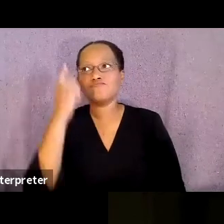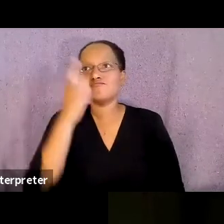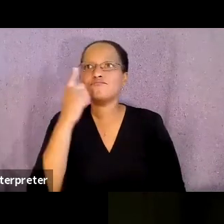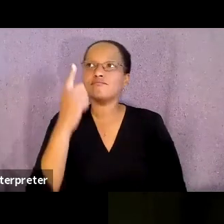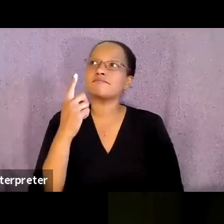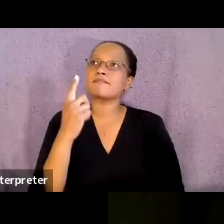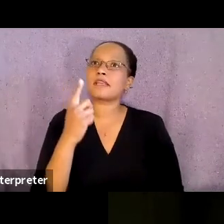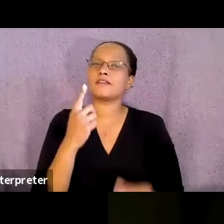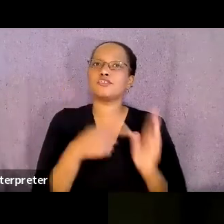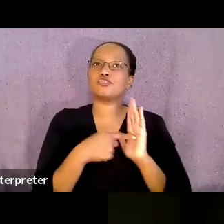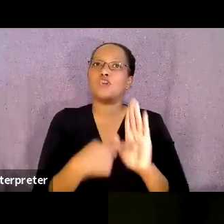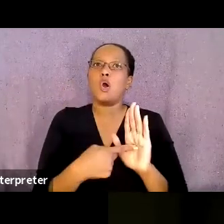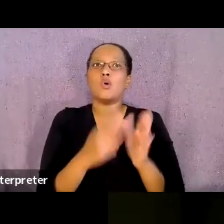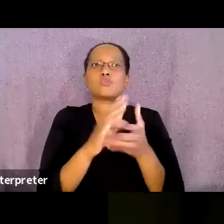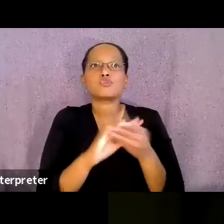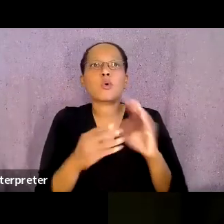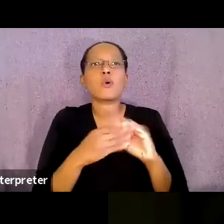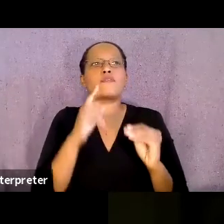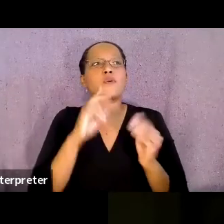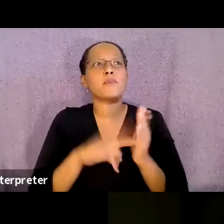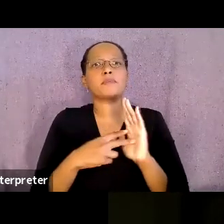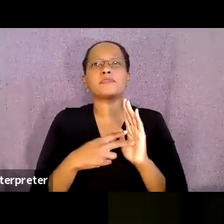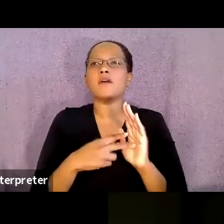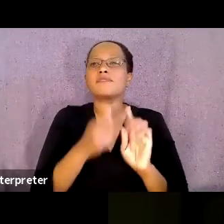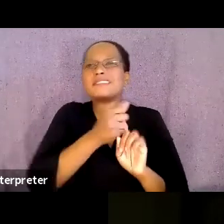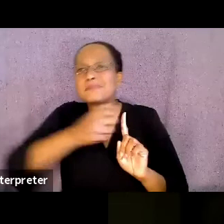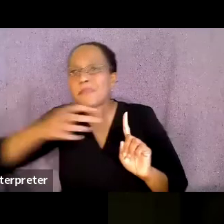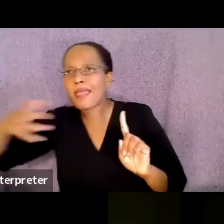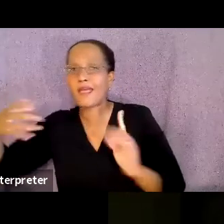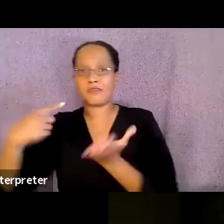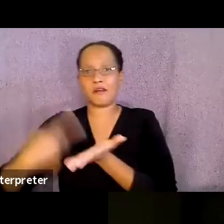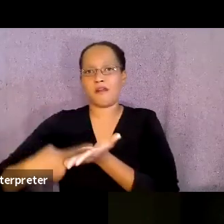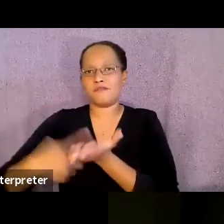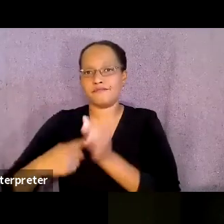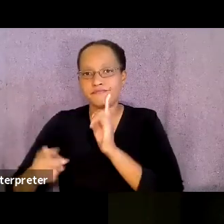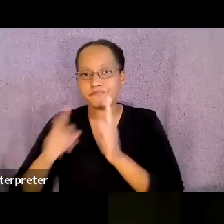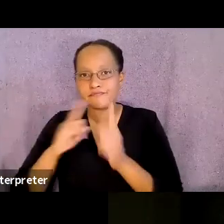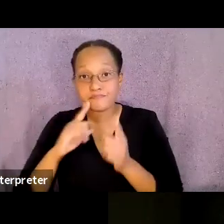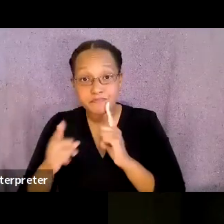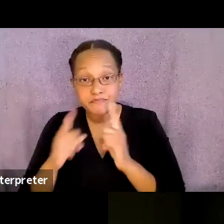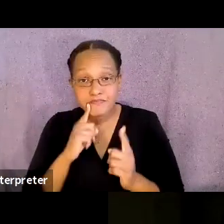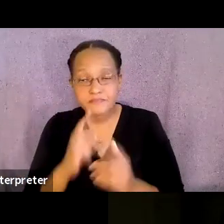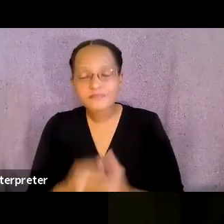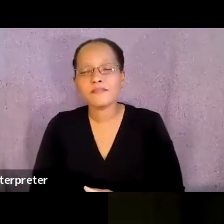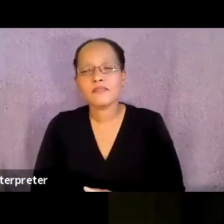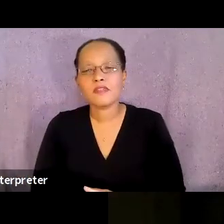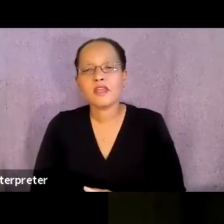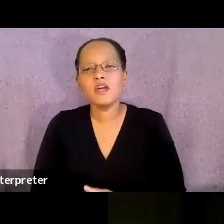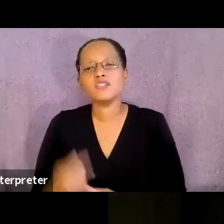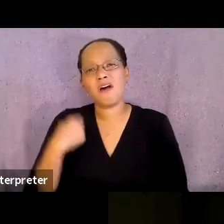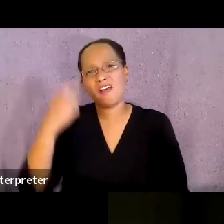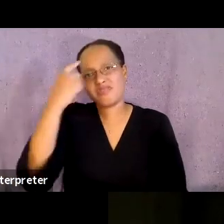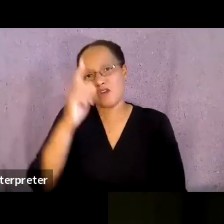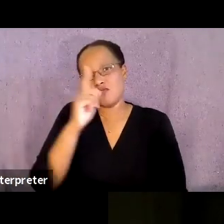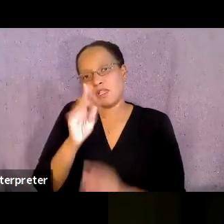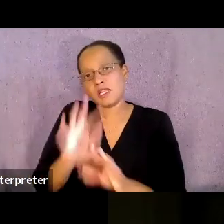that's exactly why I was thinking, you know, the concept and the importance of Black